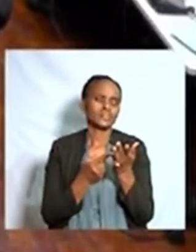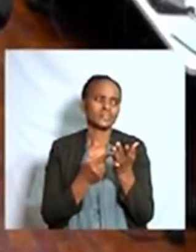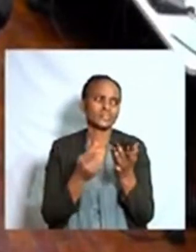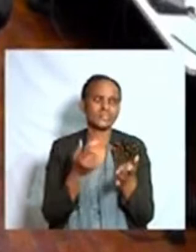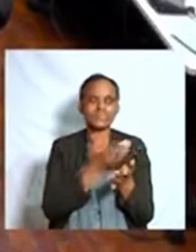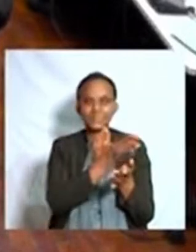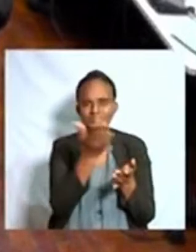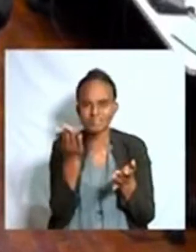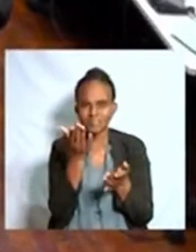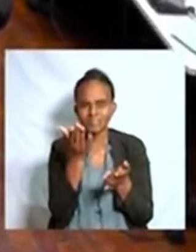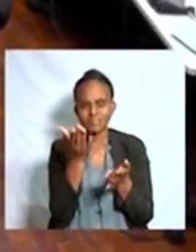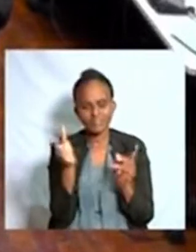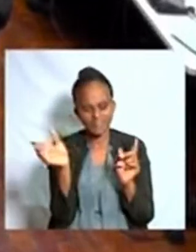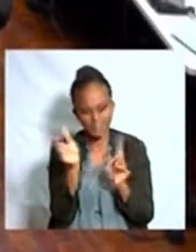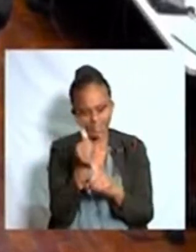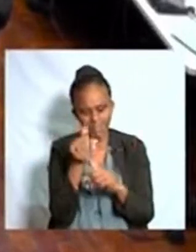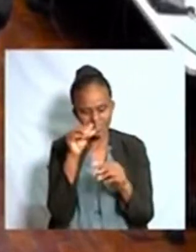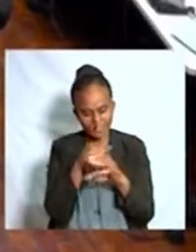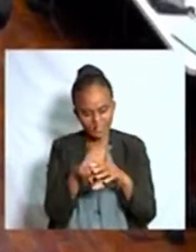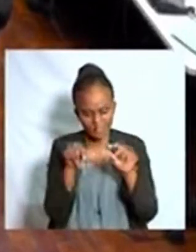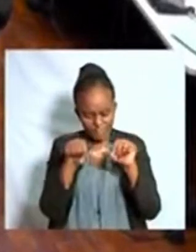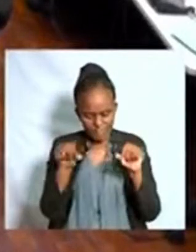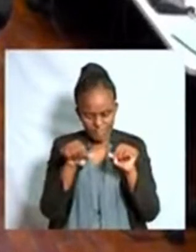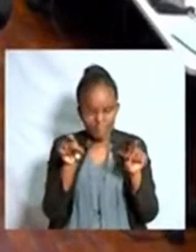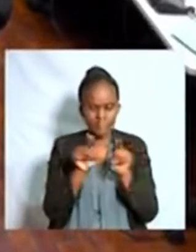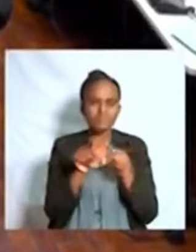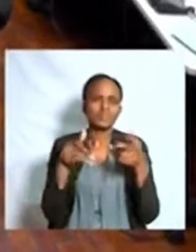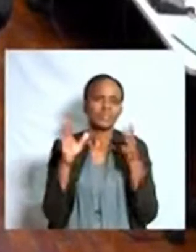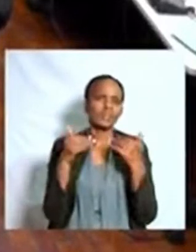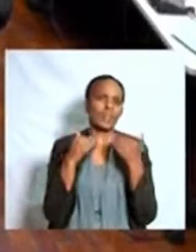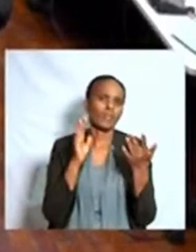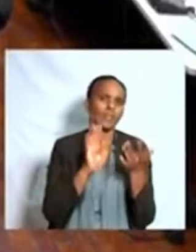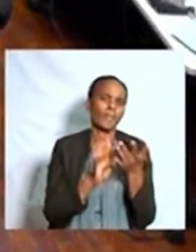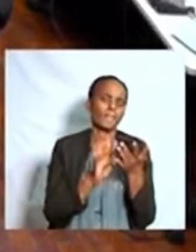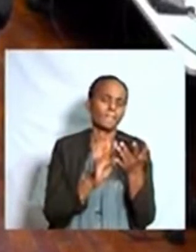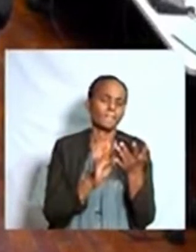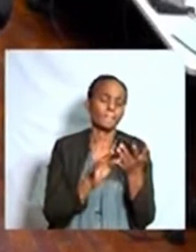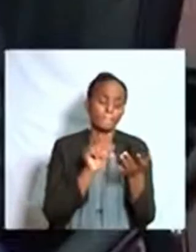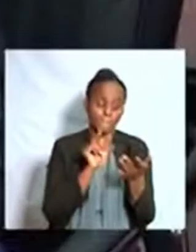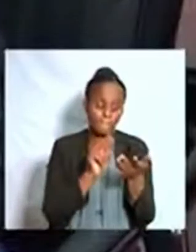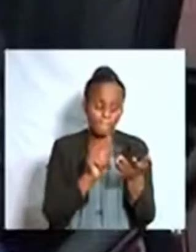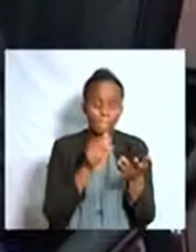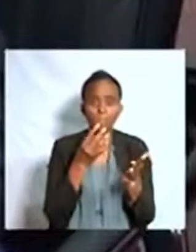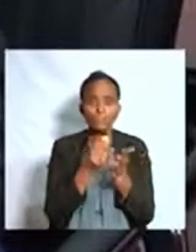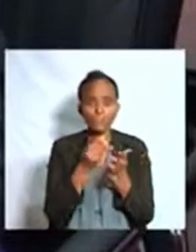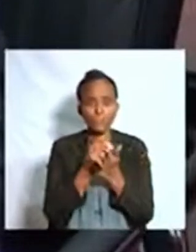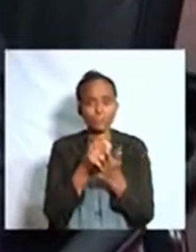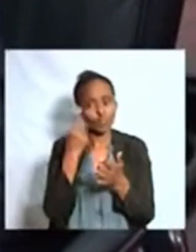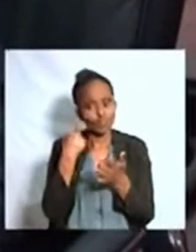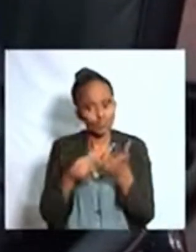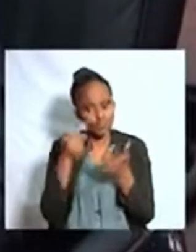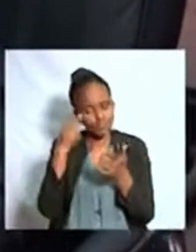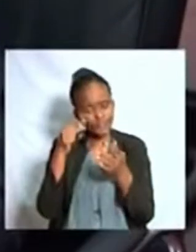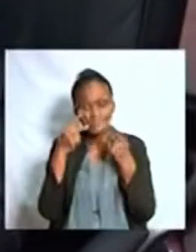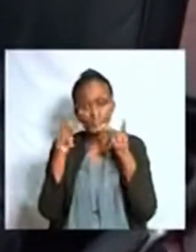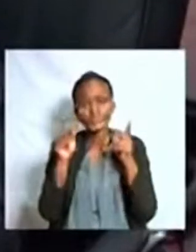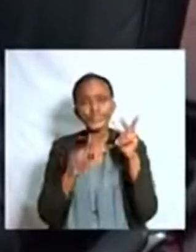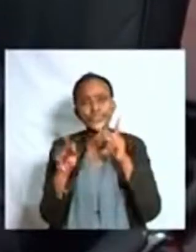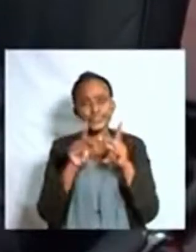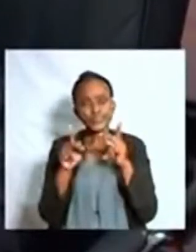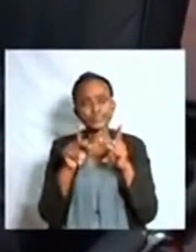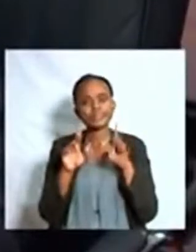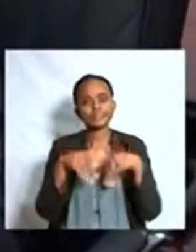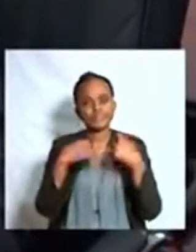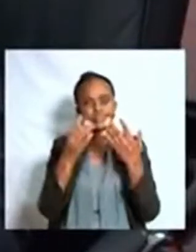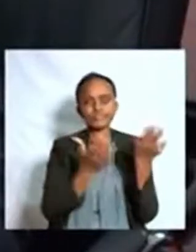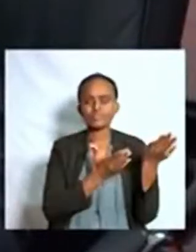are not detected by the internal auditor, they are being allowed. This is money meant for the public to